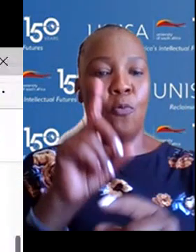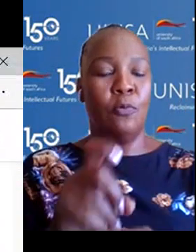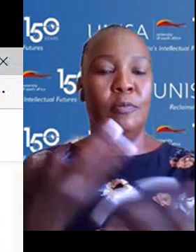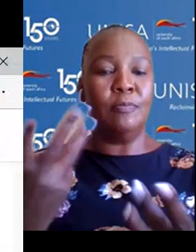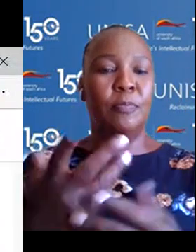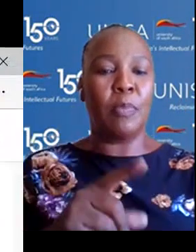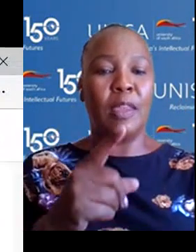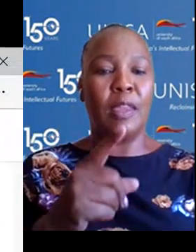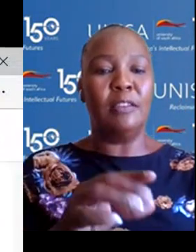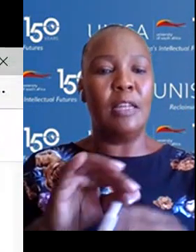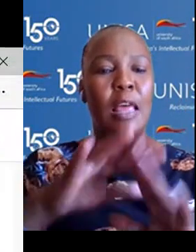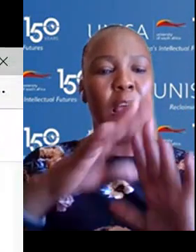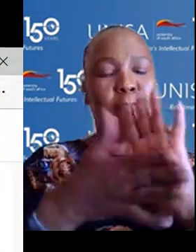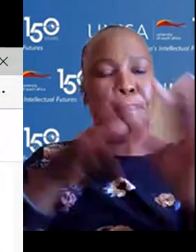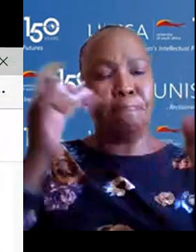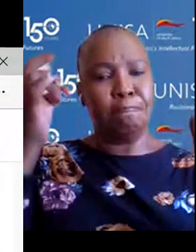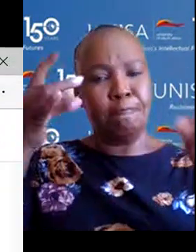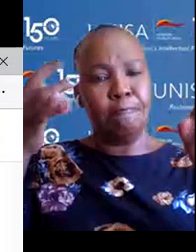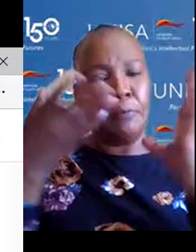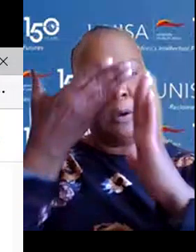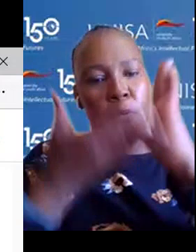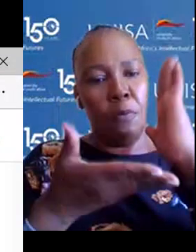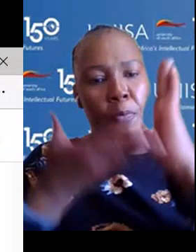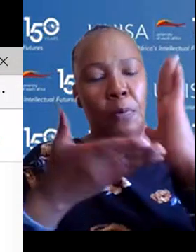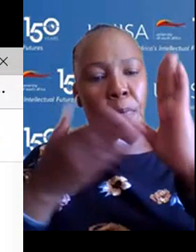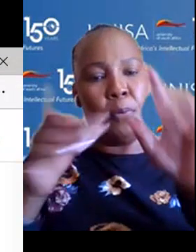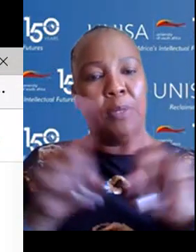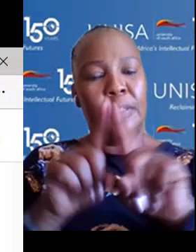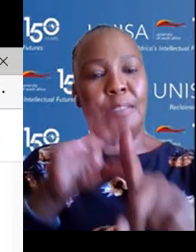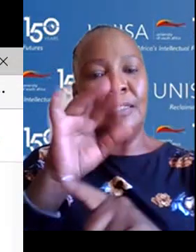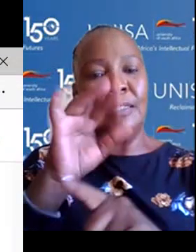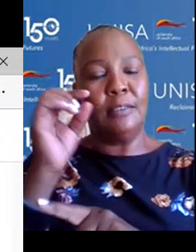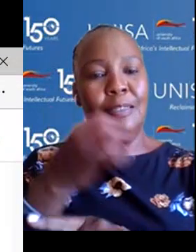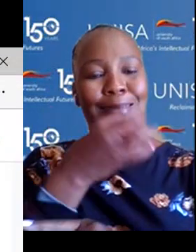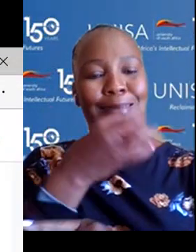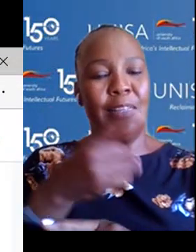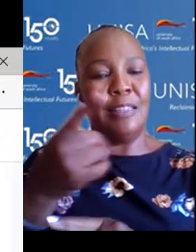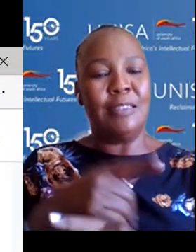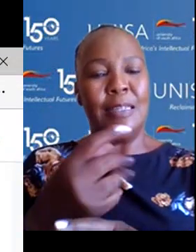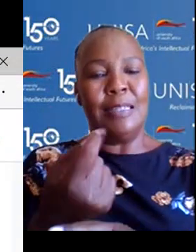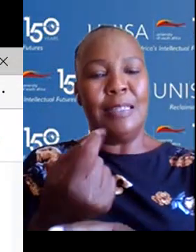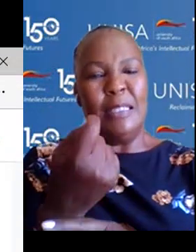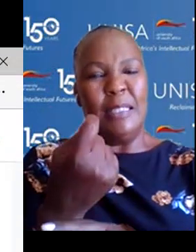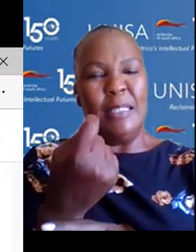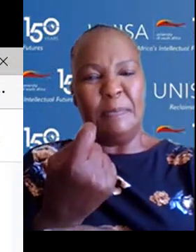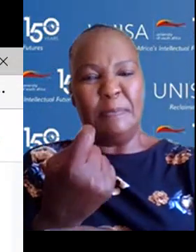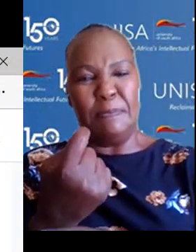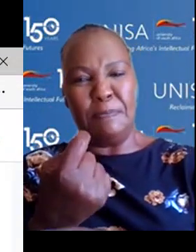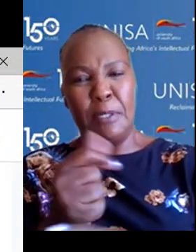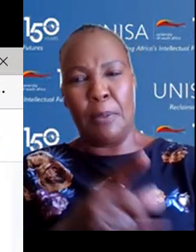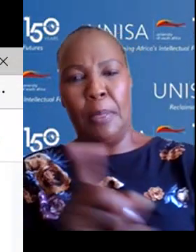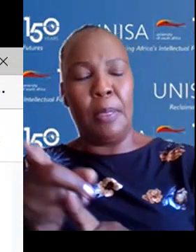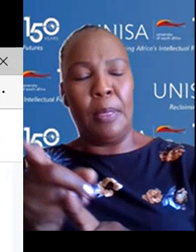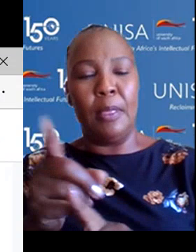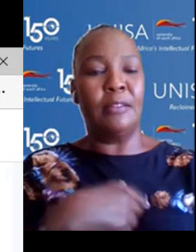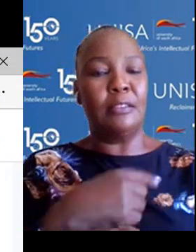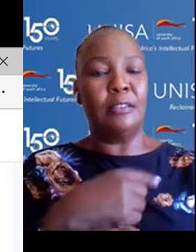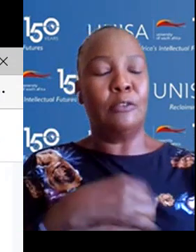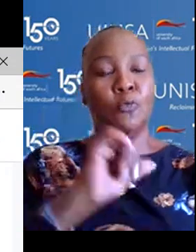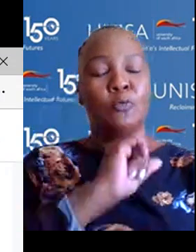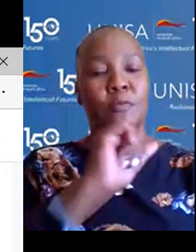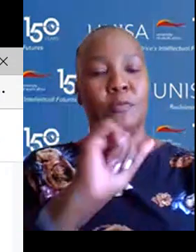is a whole bunch of more information. So as Richard was saying, because we know it's a little bit tricky, if you're using your phone and now we're trying to show you